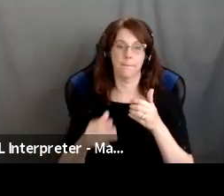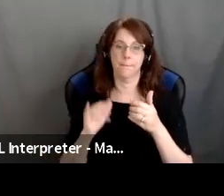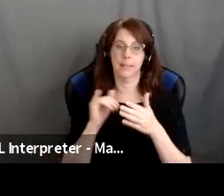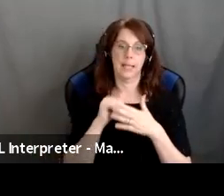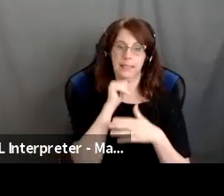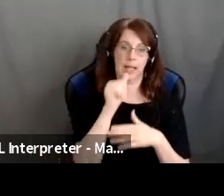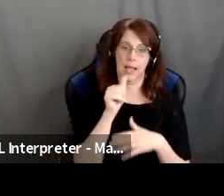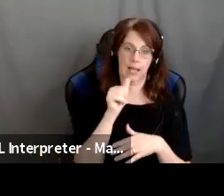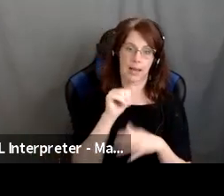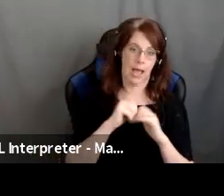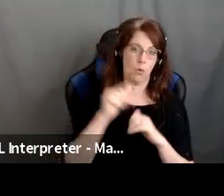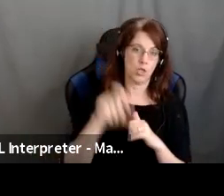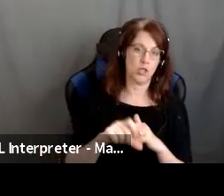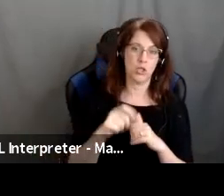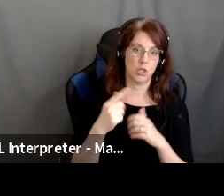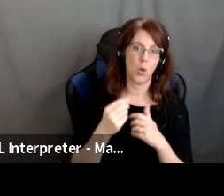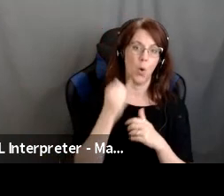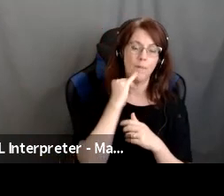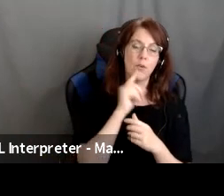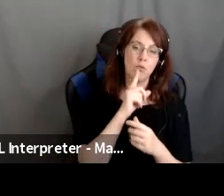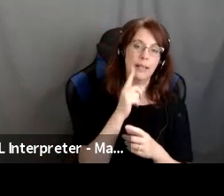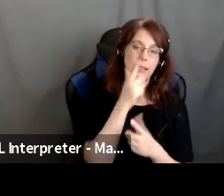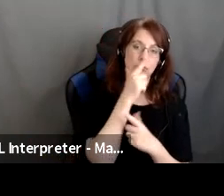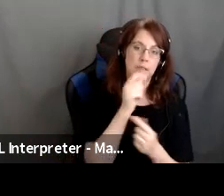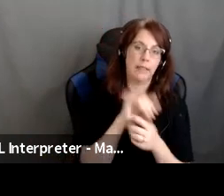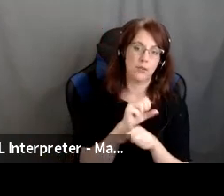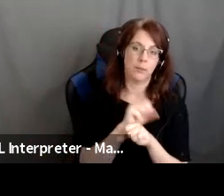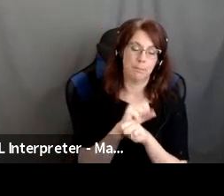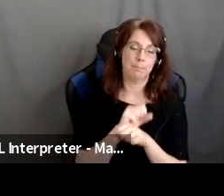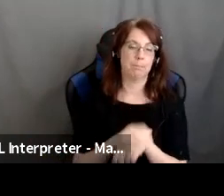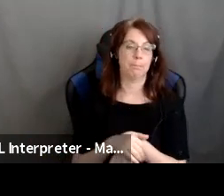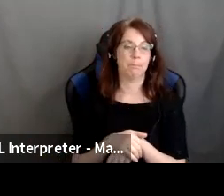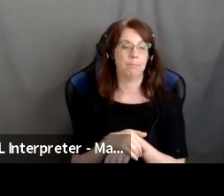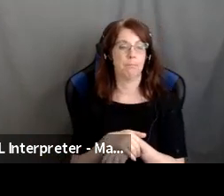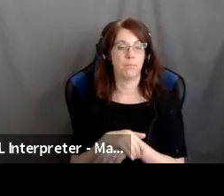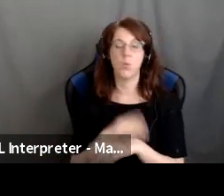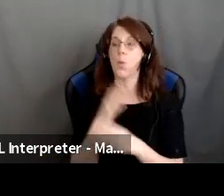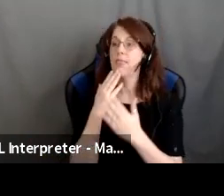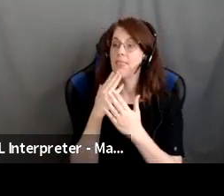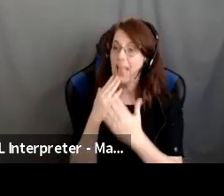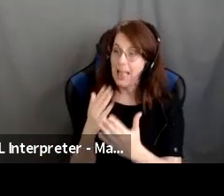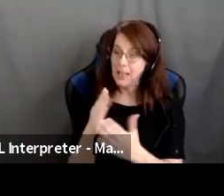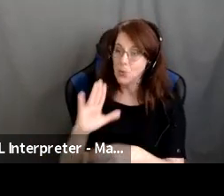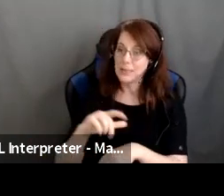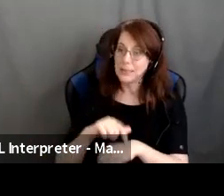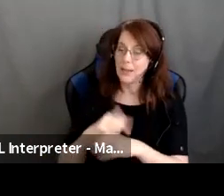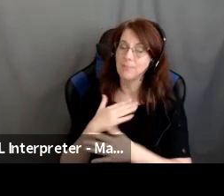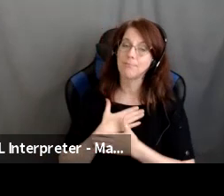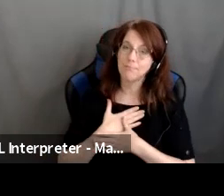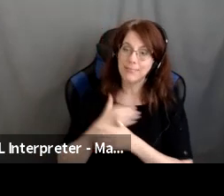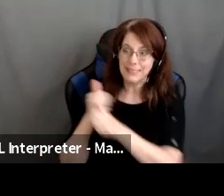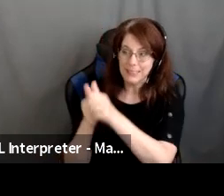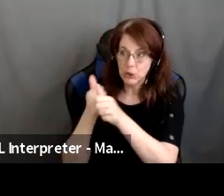go if you are really interested in the job. And you want to thank the interviewers for their time, each one of